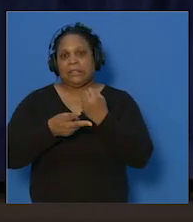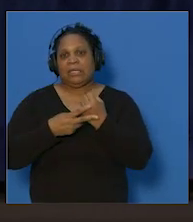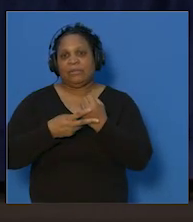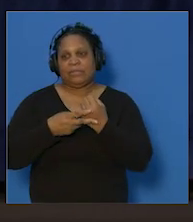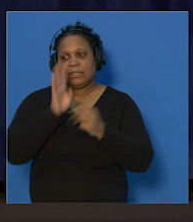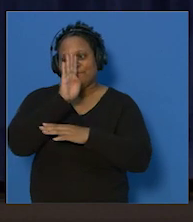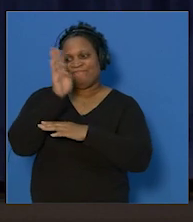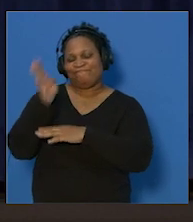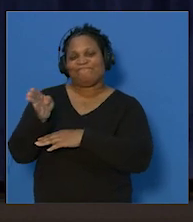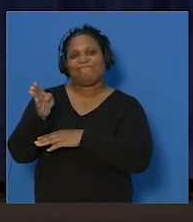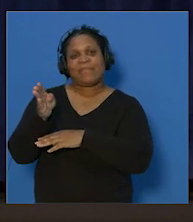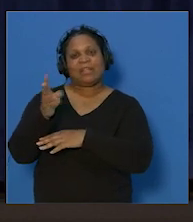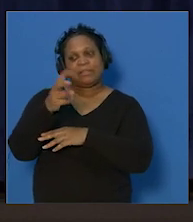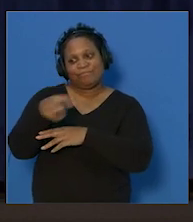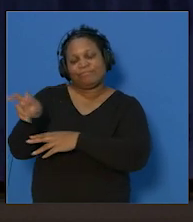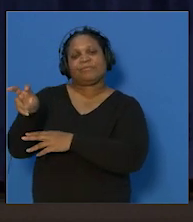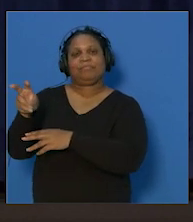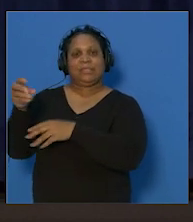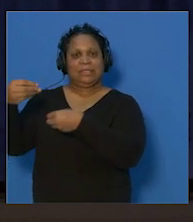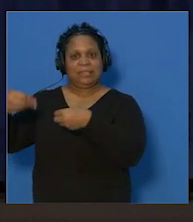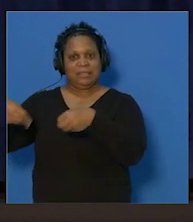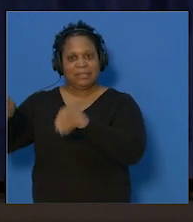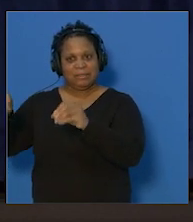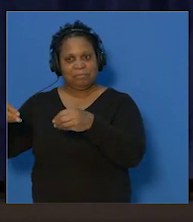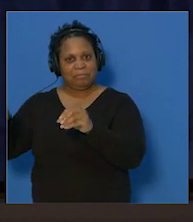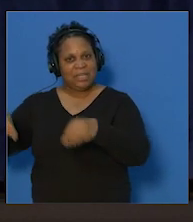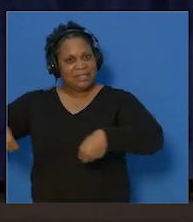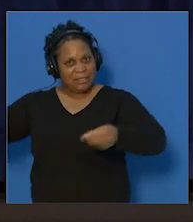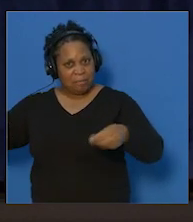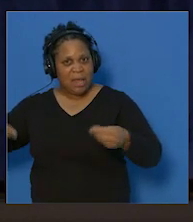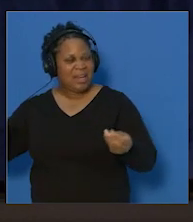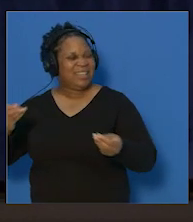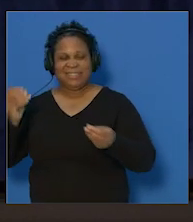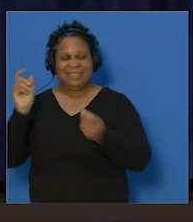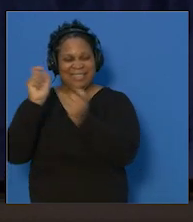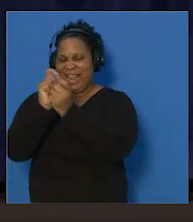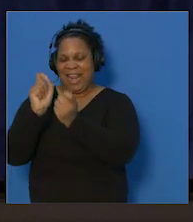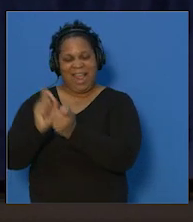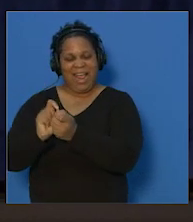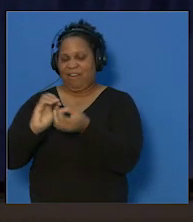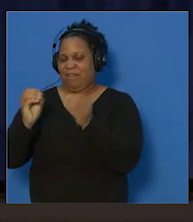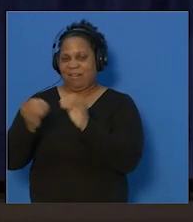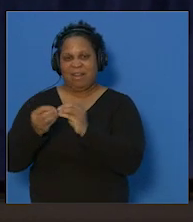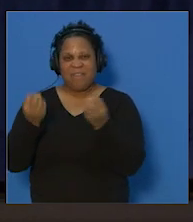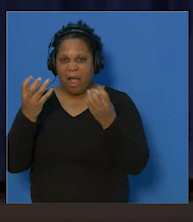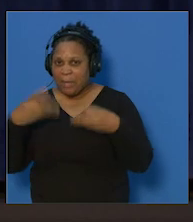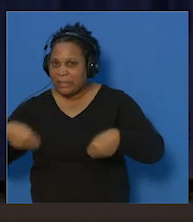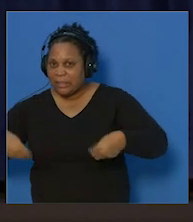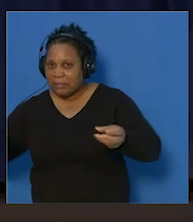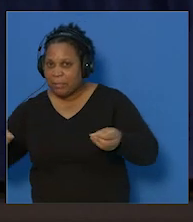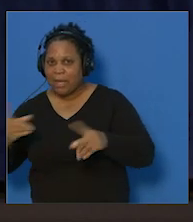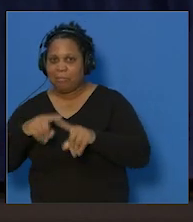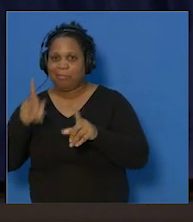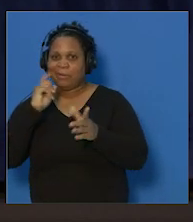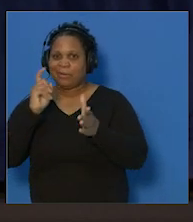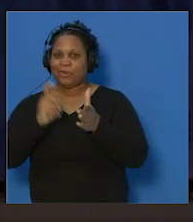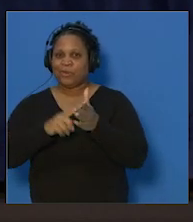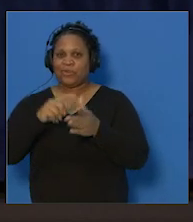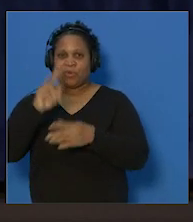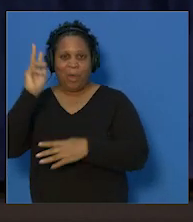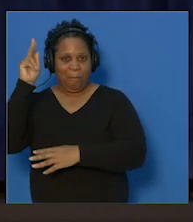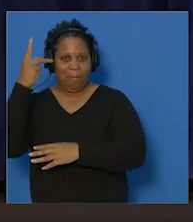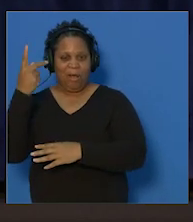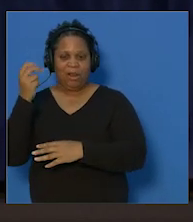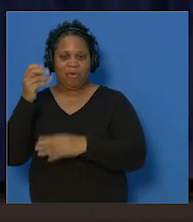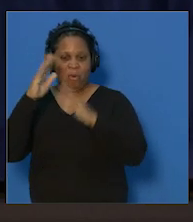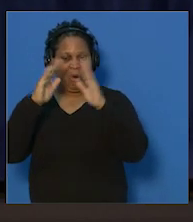spending in other areas, and I'm not going to be able to give accurate figures from that, but one of the things that is noted that when Parliament returns, or the House